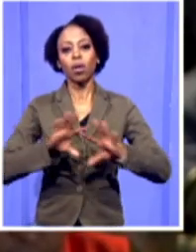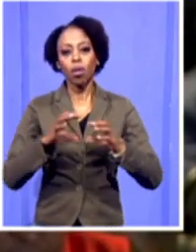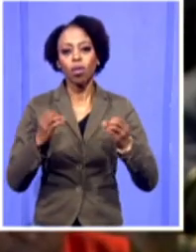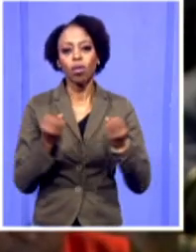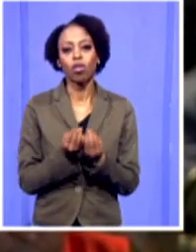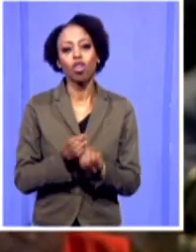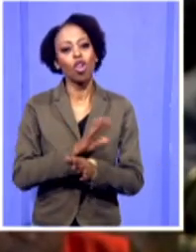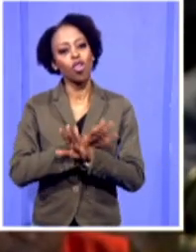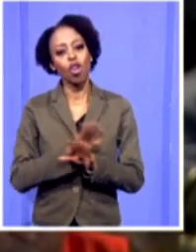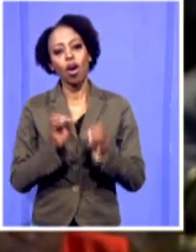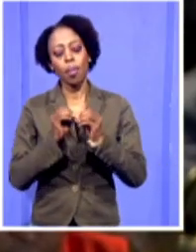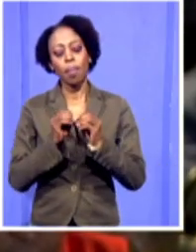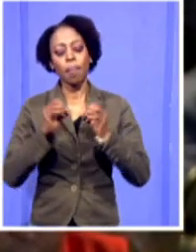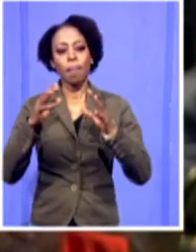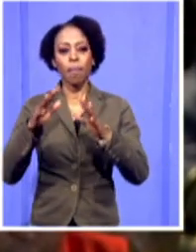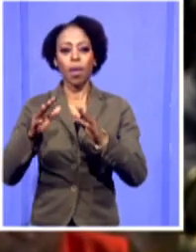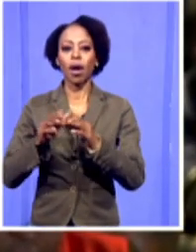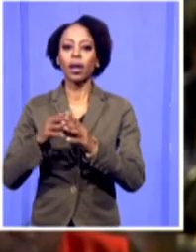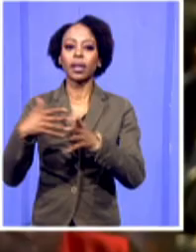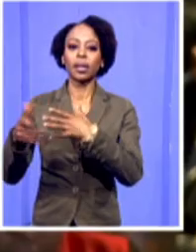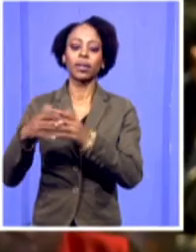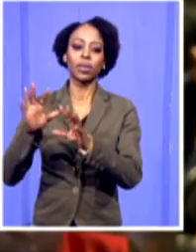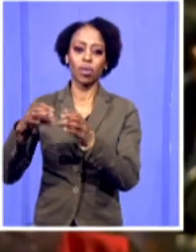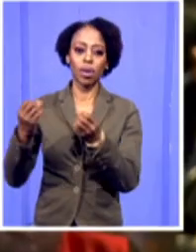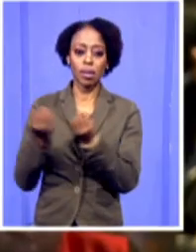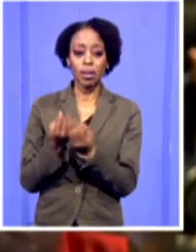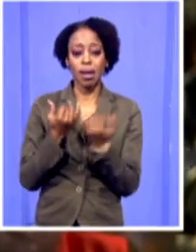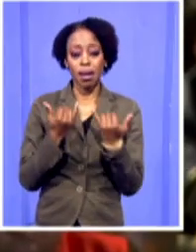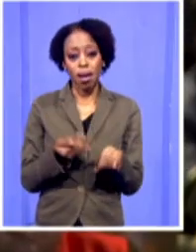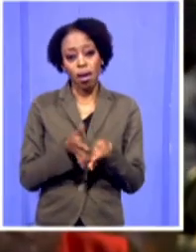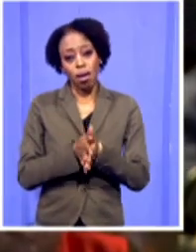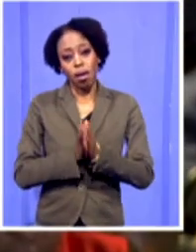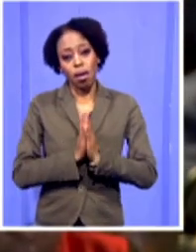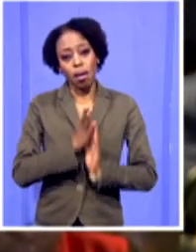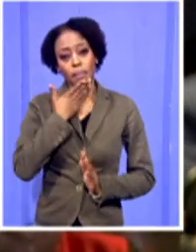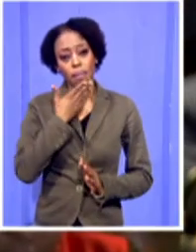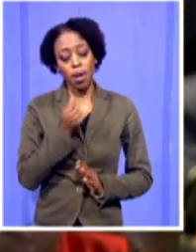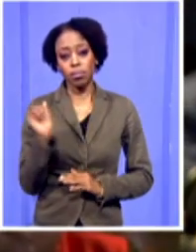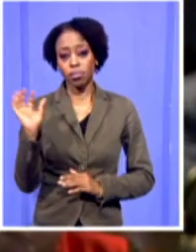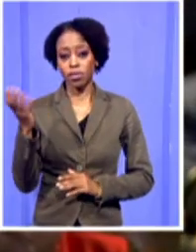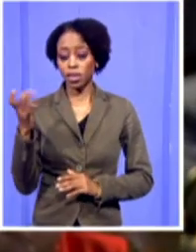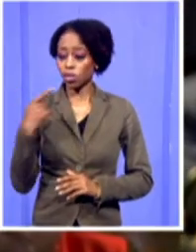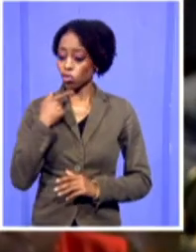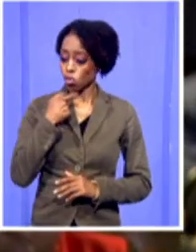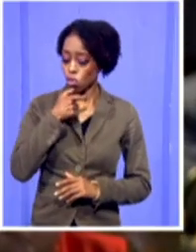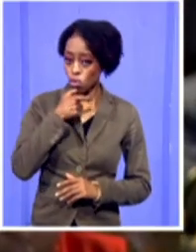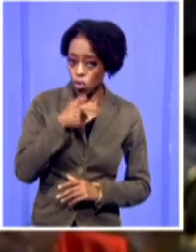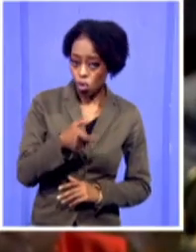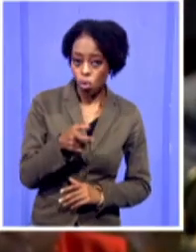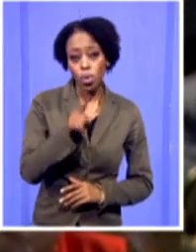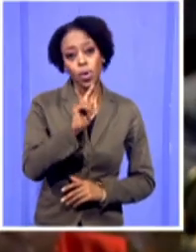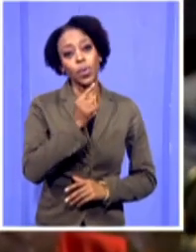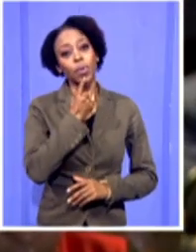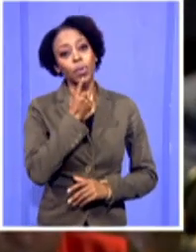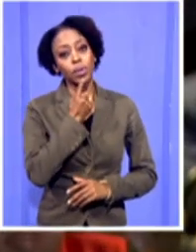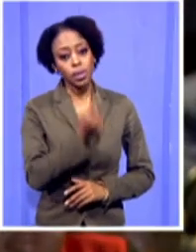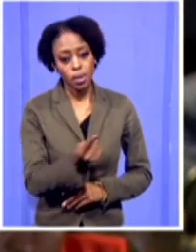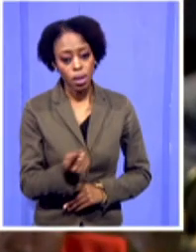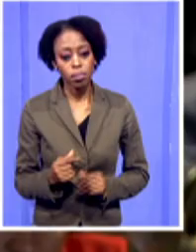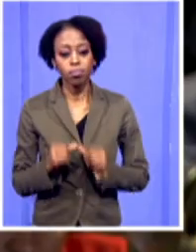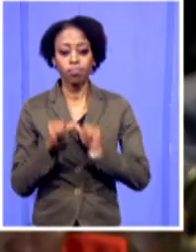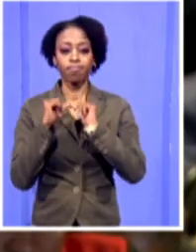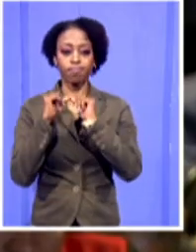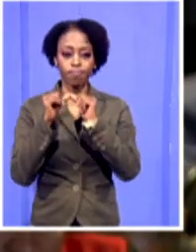mass organization. And we therefore want to plead that what Free State said and what you said be